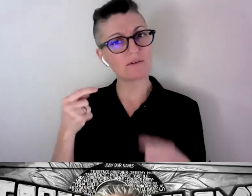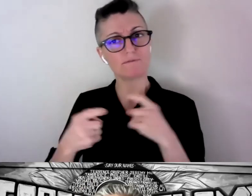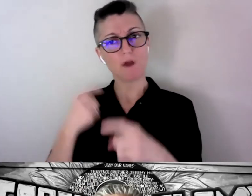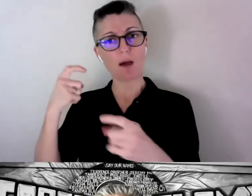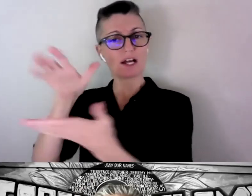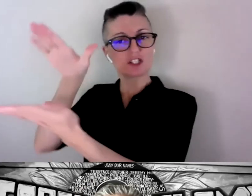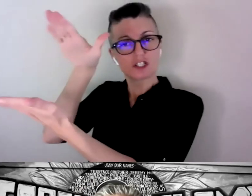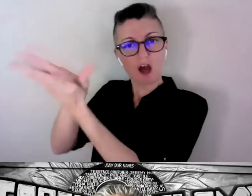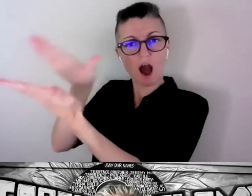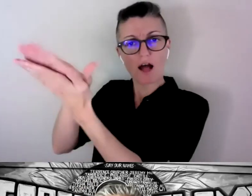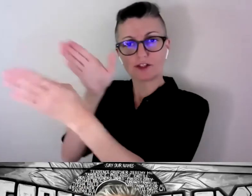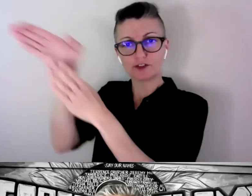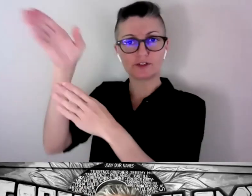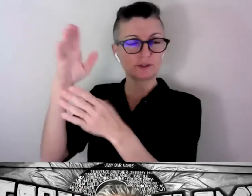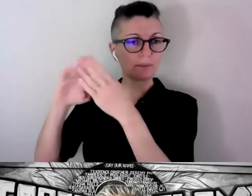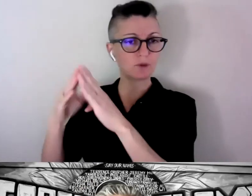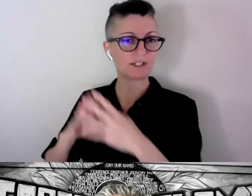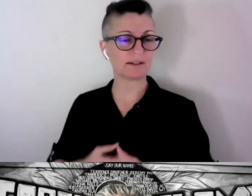Wow, yeah, that's a great question.